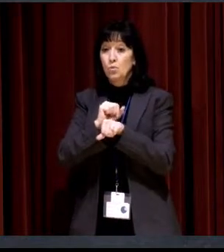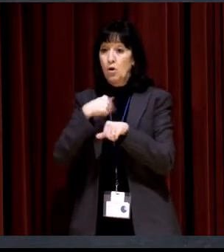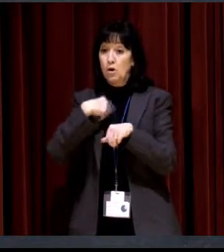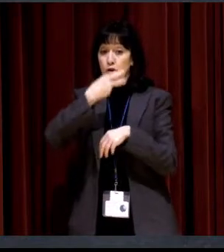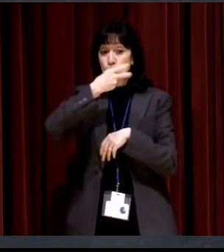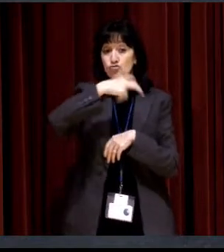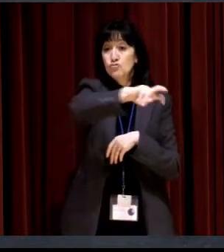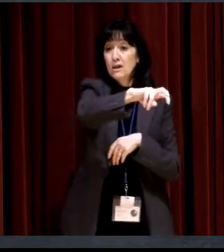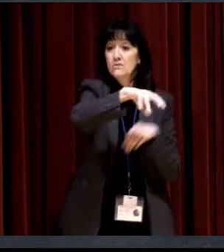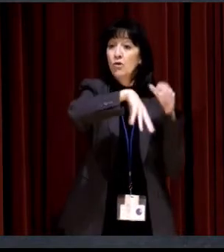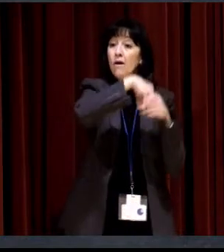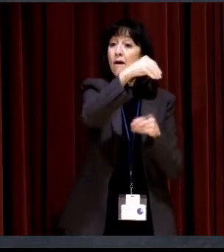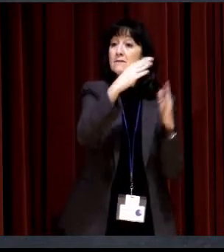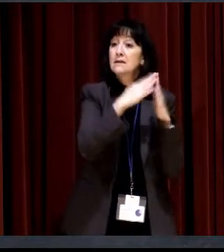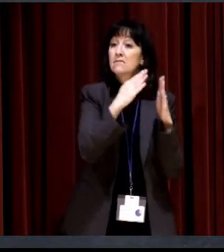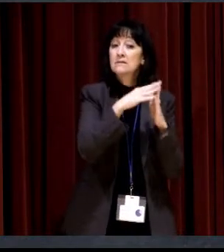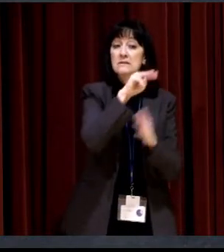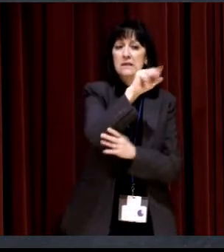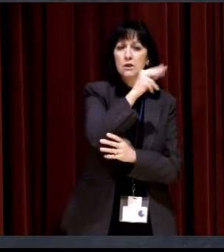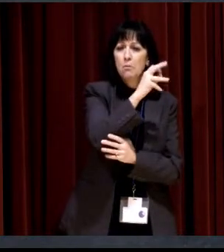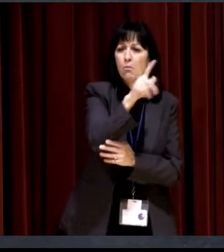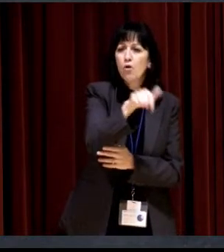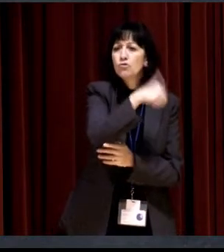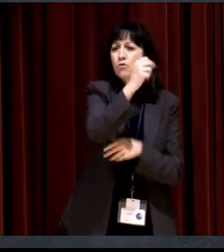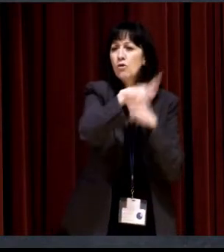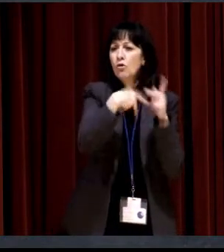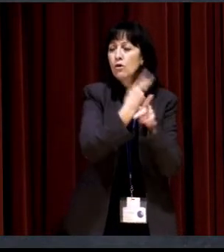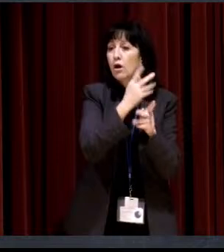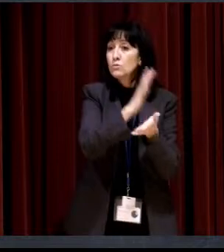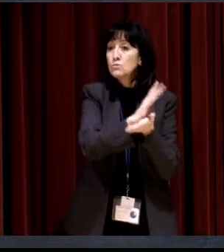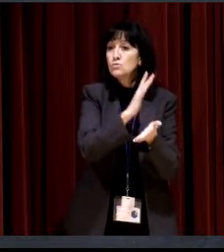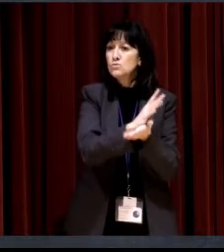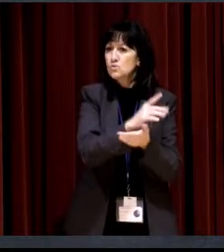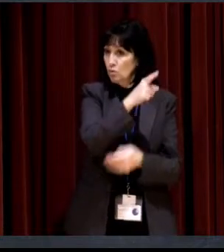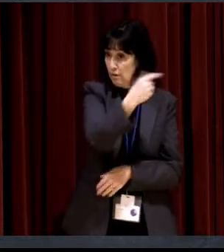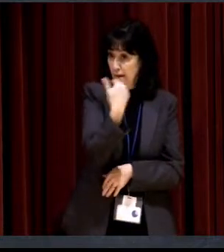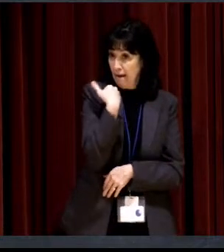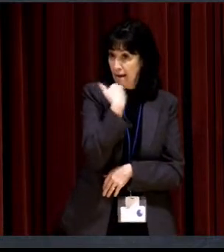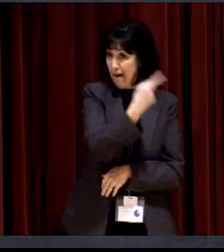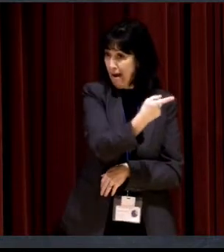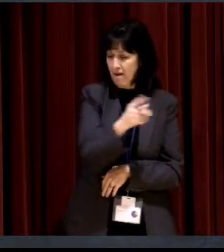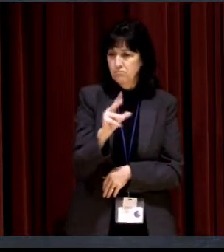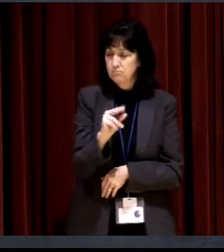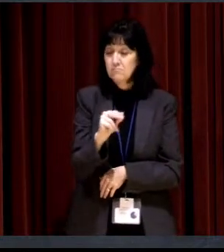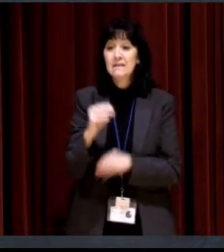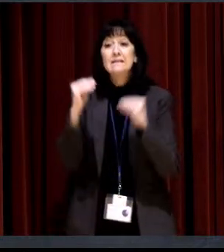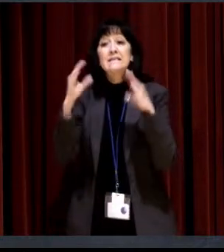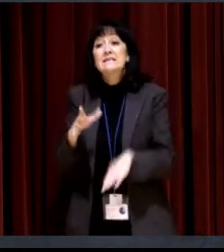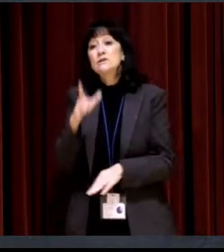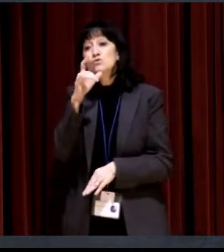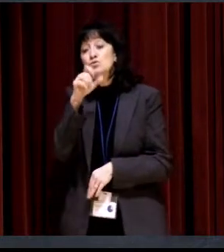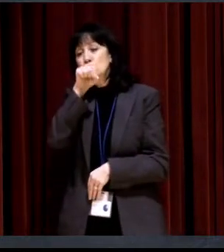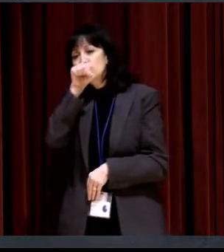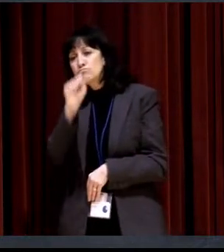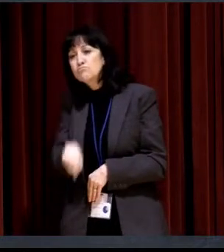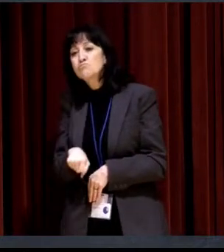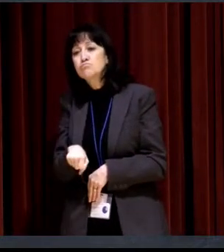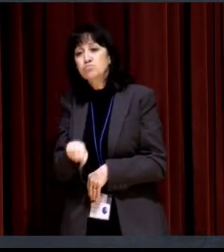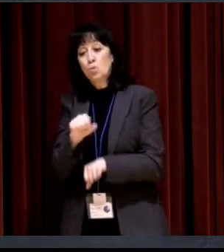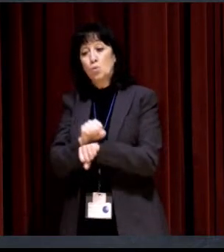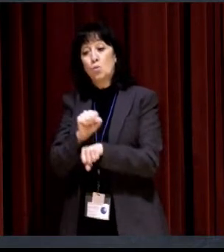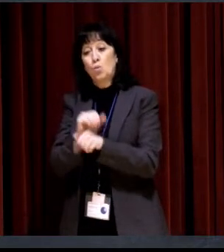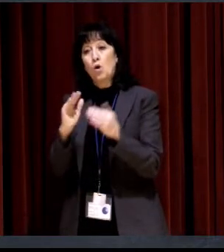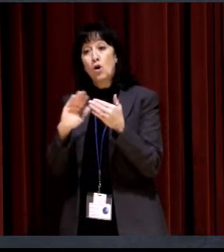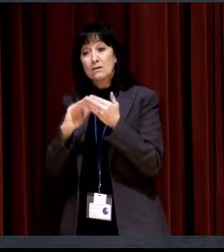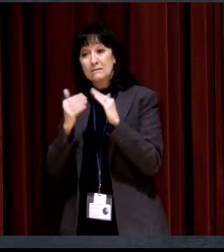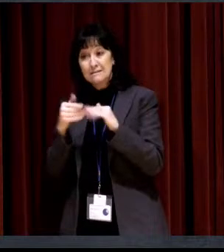changes are going to have to be made. Teachers that work in the city love working in the city. If they wanted to leave, especially